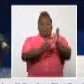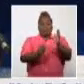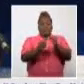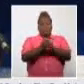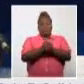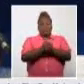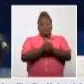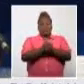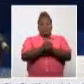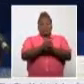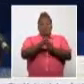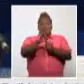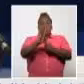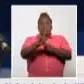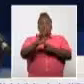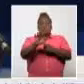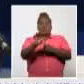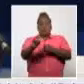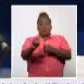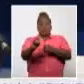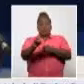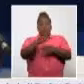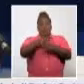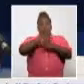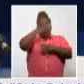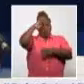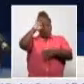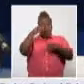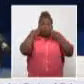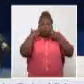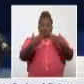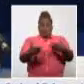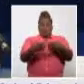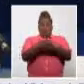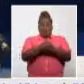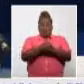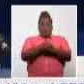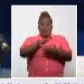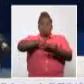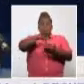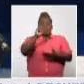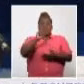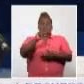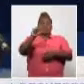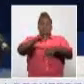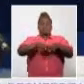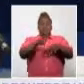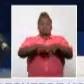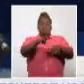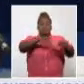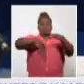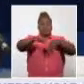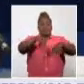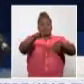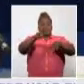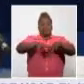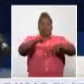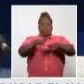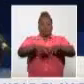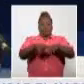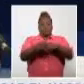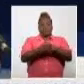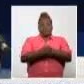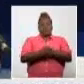As of 12 o'clock last night, there were 2,341 people admitted in our hospitals. In